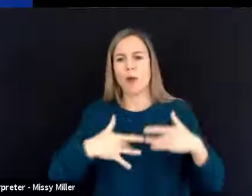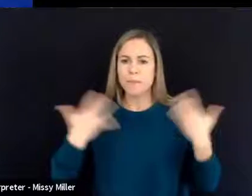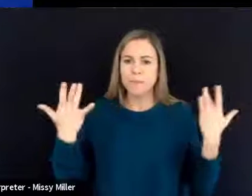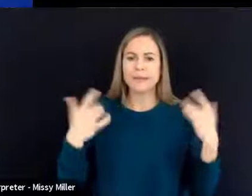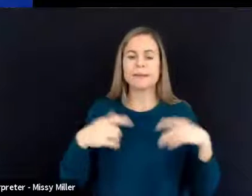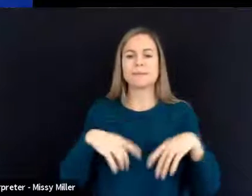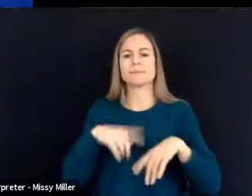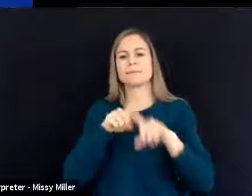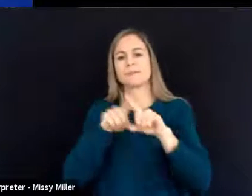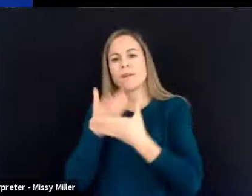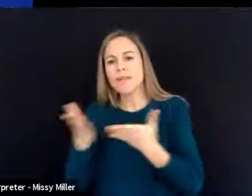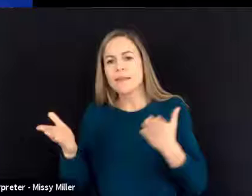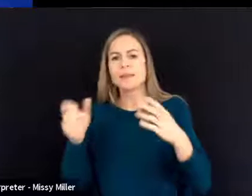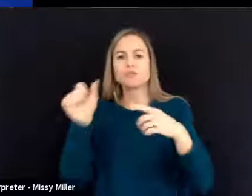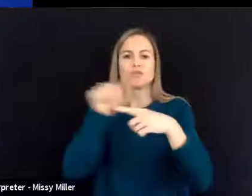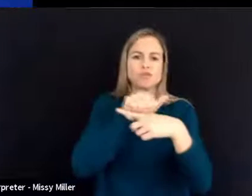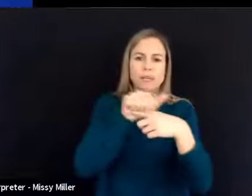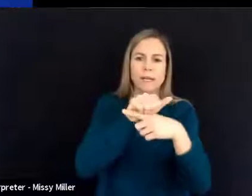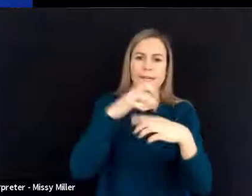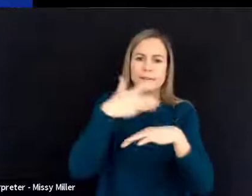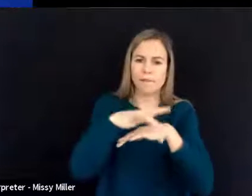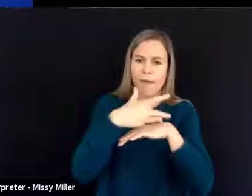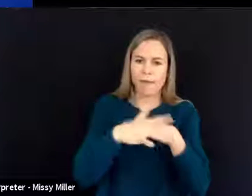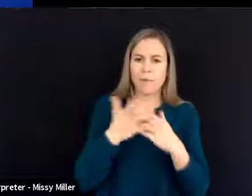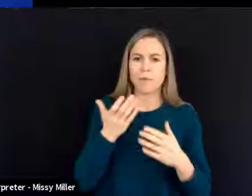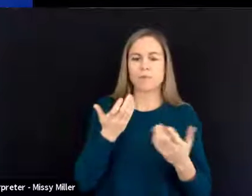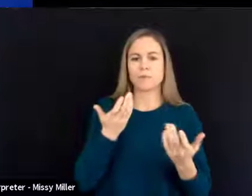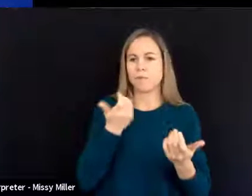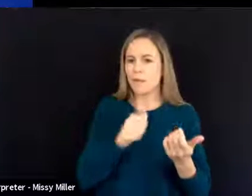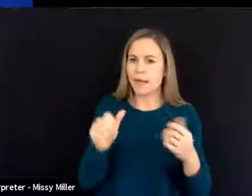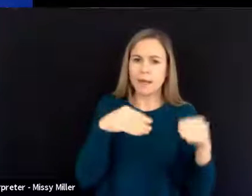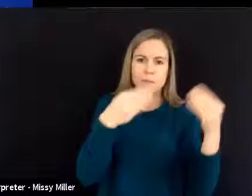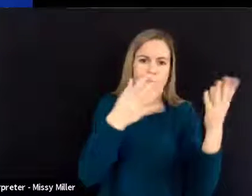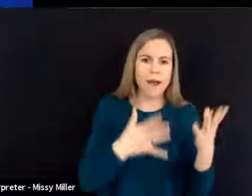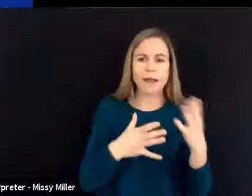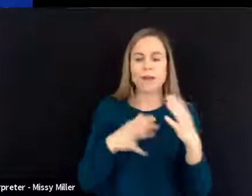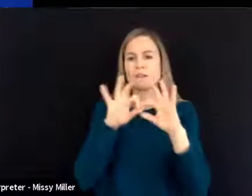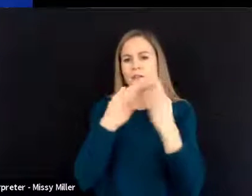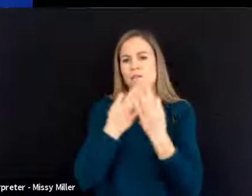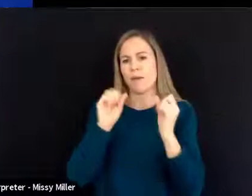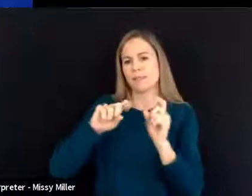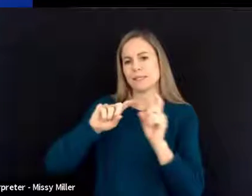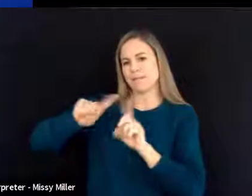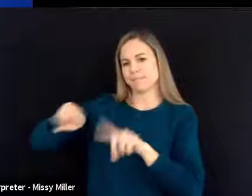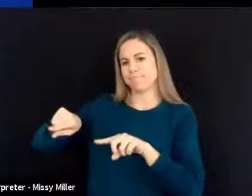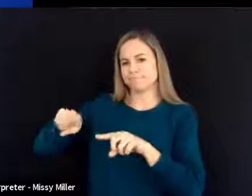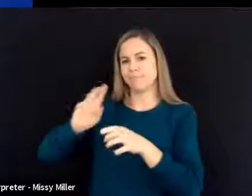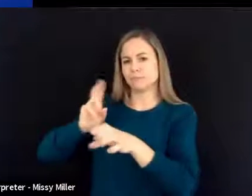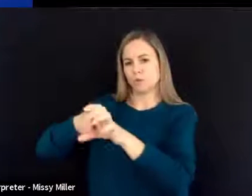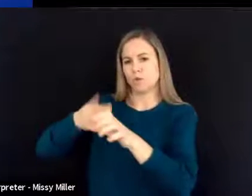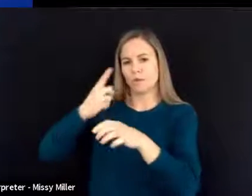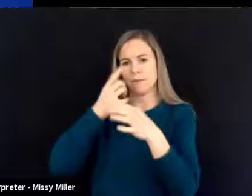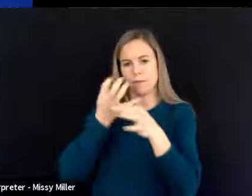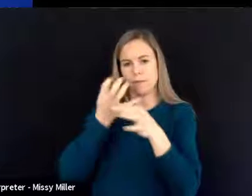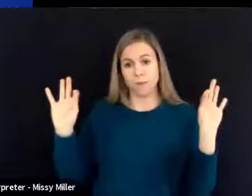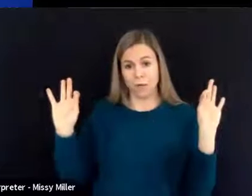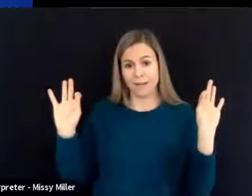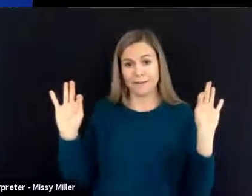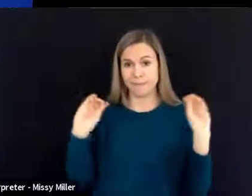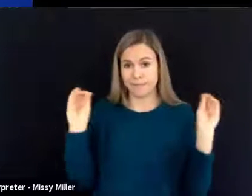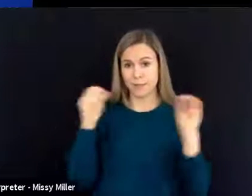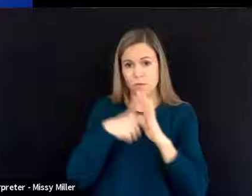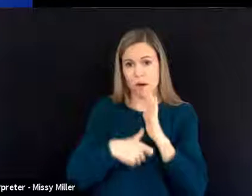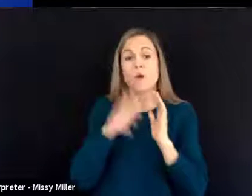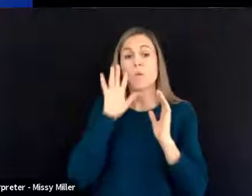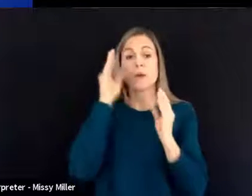and trainings that are happening that families and professionals can take advantage of attending for free. We let you know when and where those are